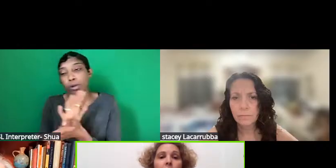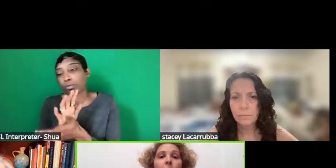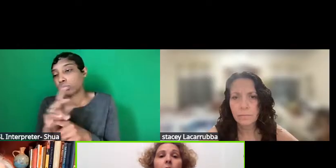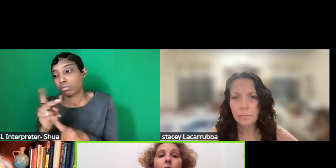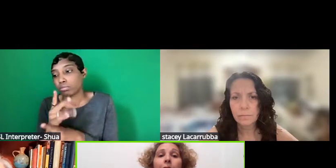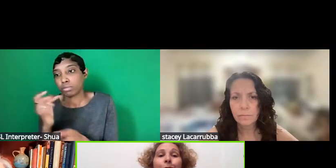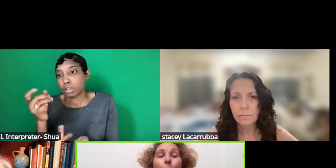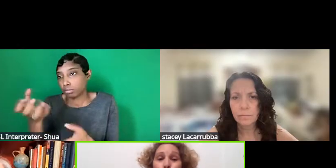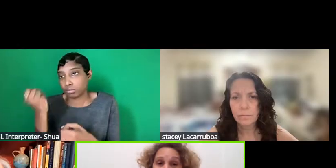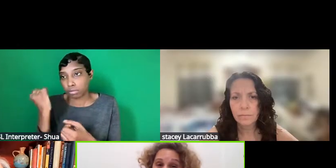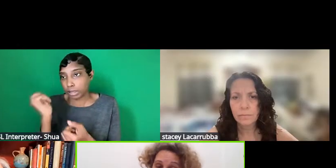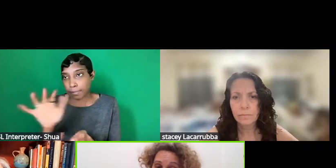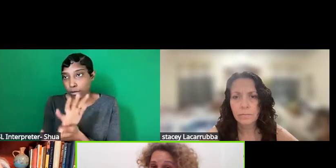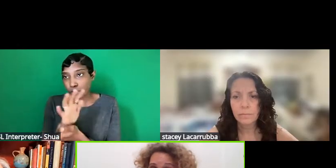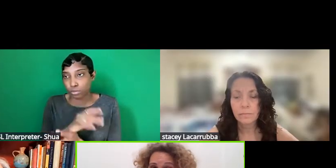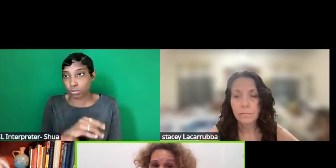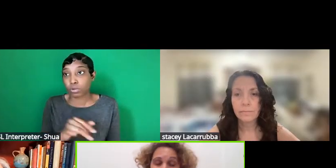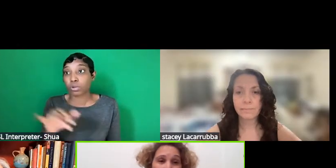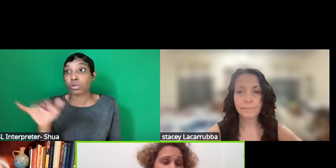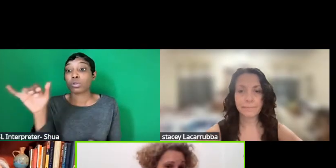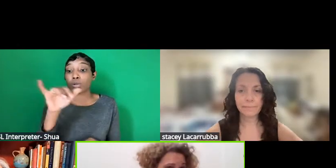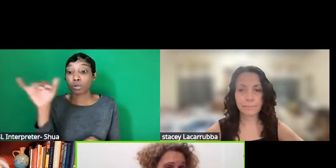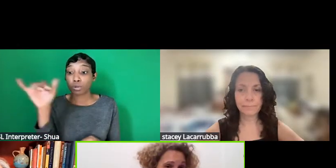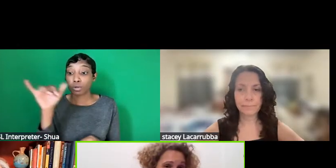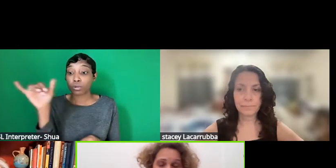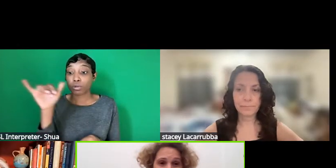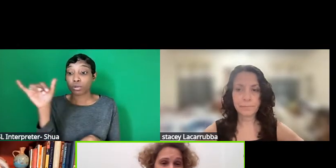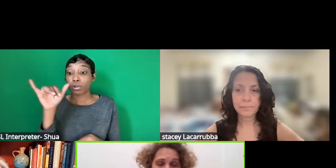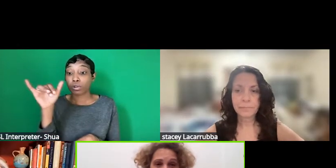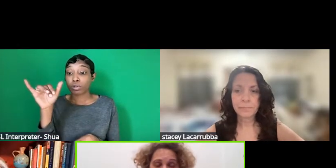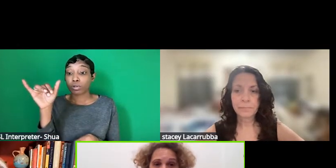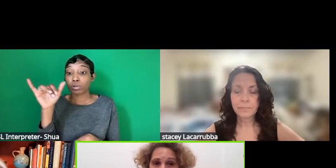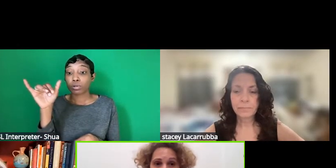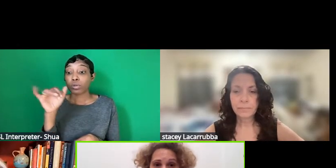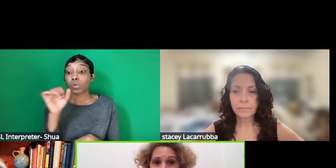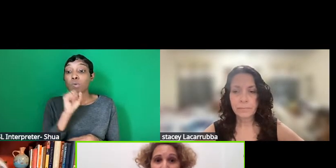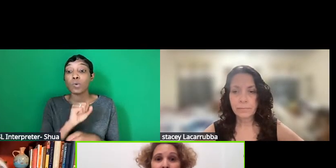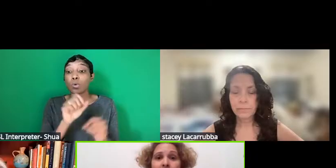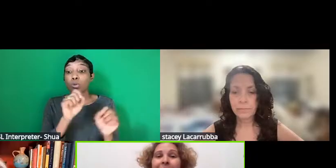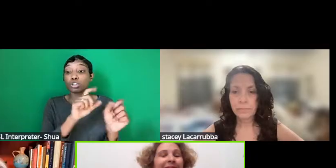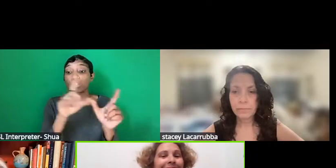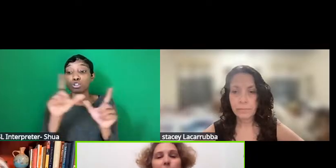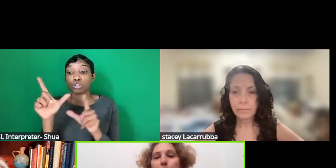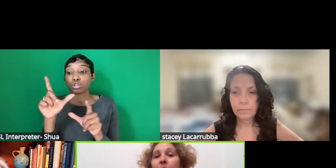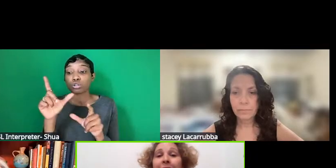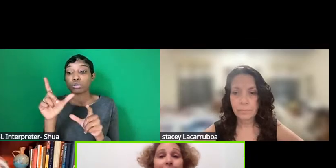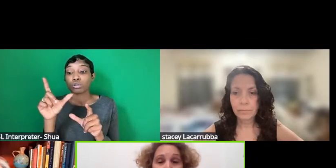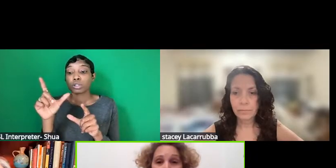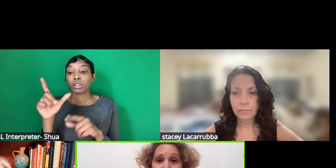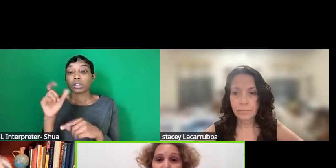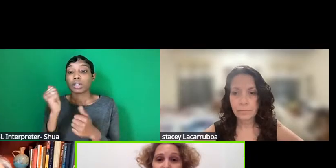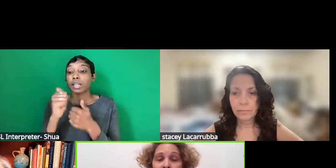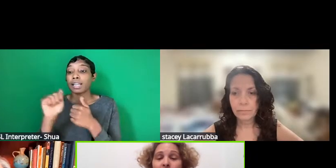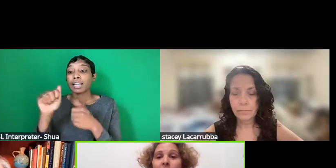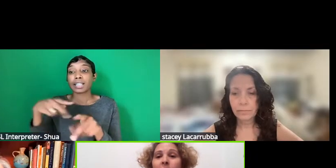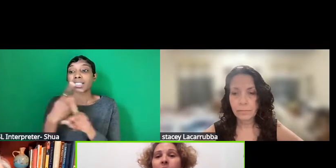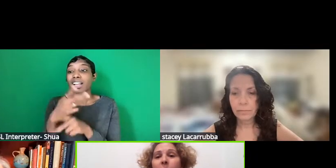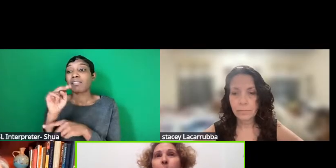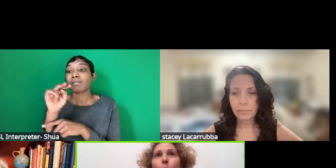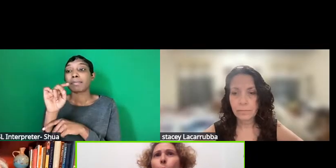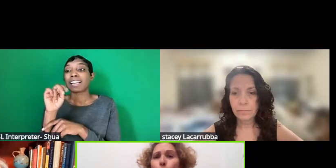that. An old screen, if you have one that you want to get rid of anyway, you can use that. any type of netting